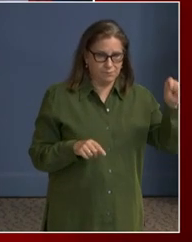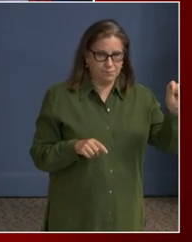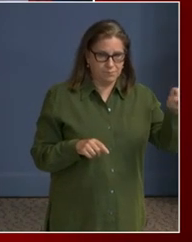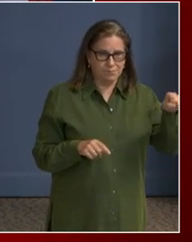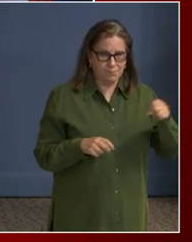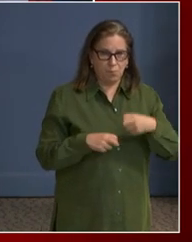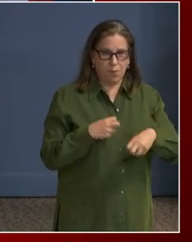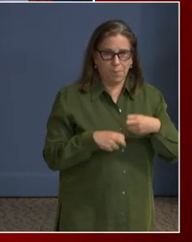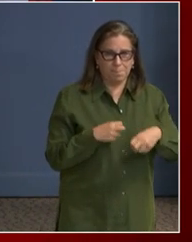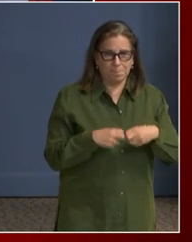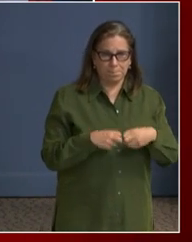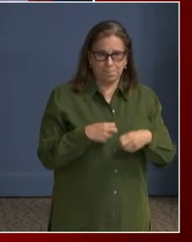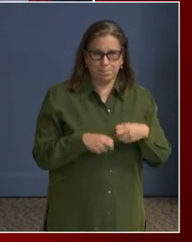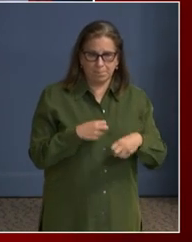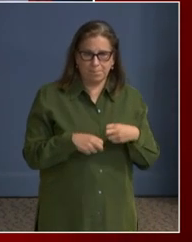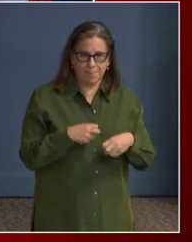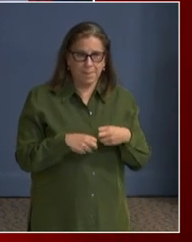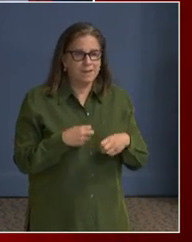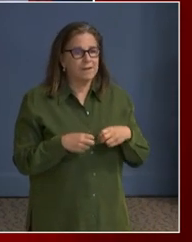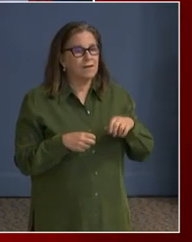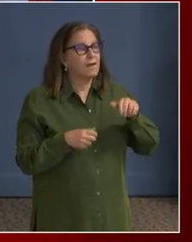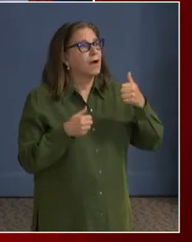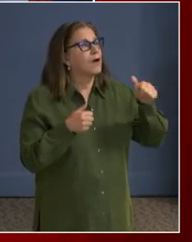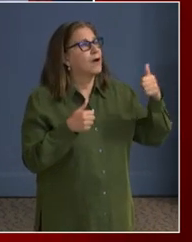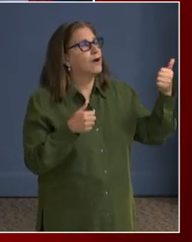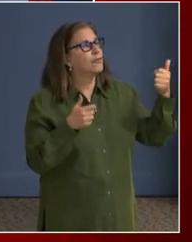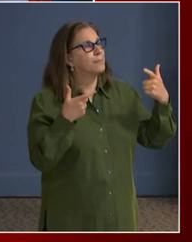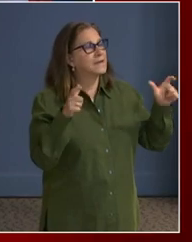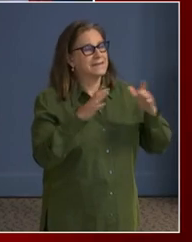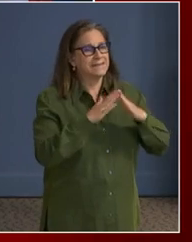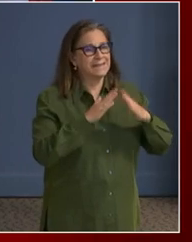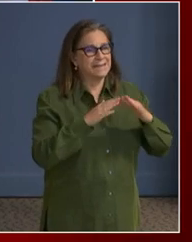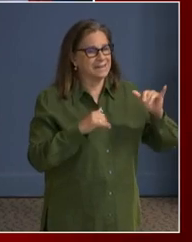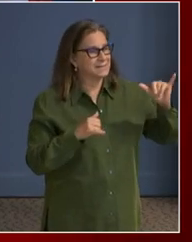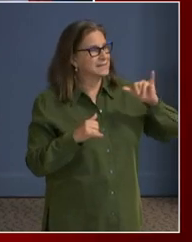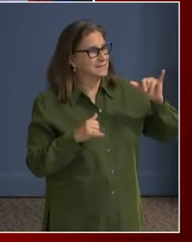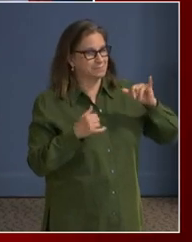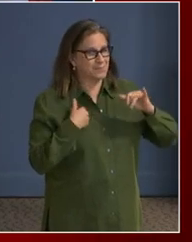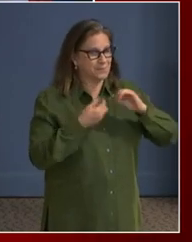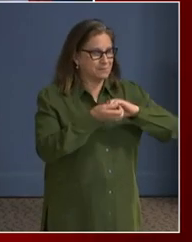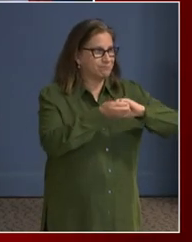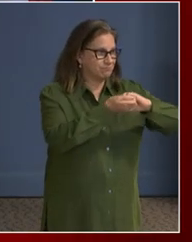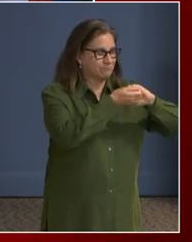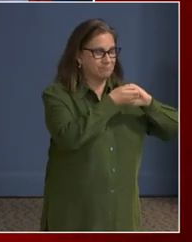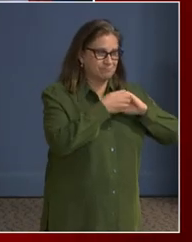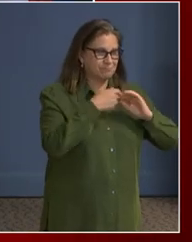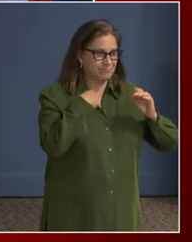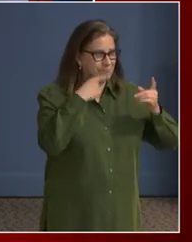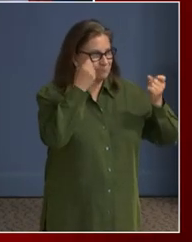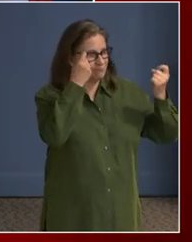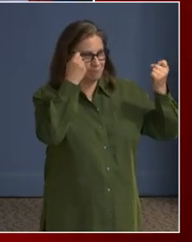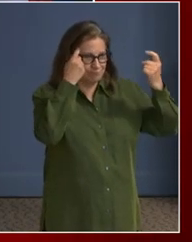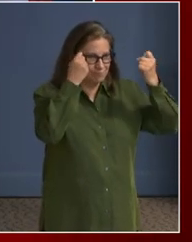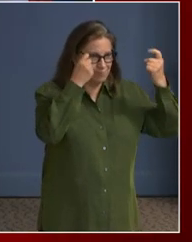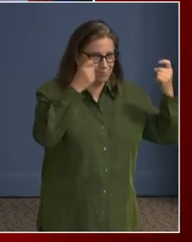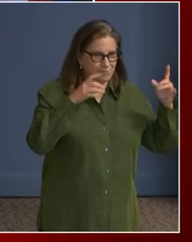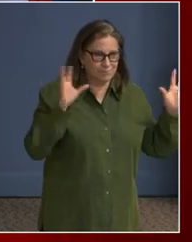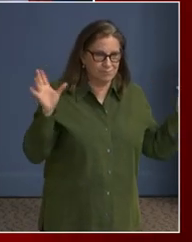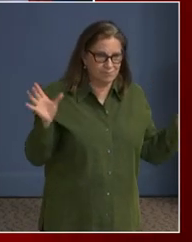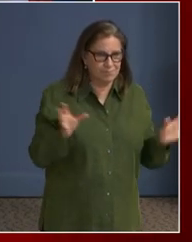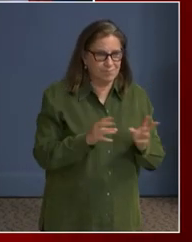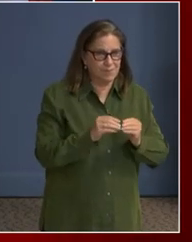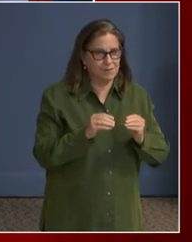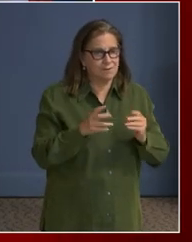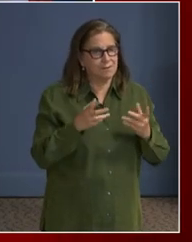media. They're taking other big cities. I don't know if that is the collective sense of all the cities. We will have a better tally of what all the major